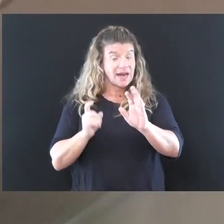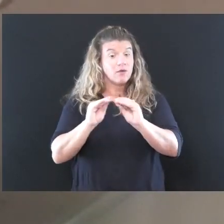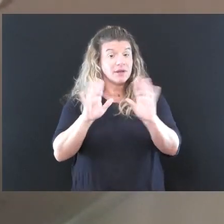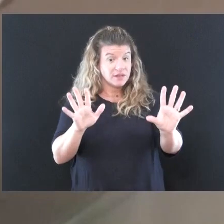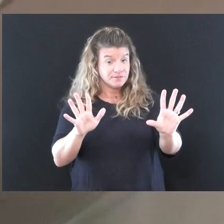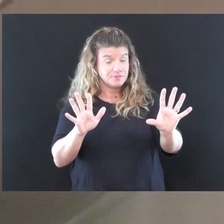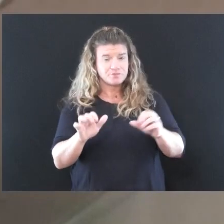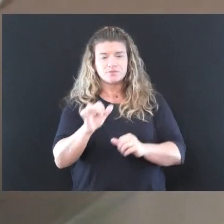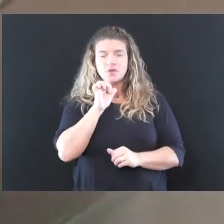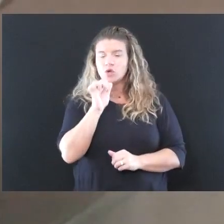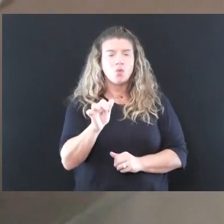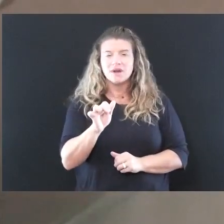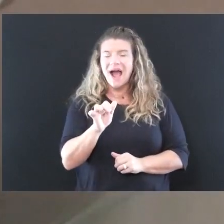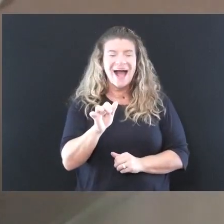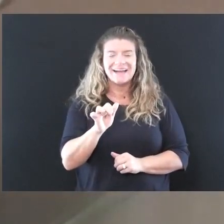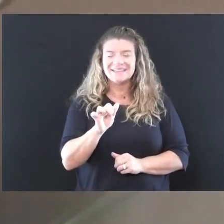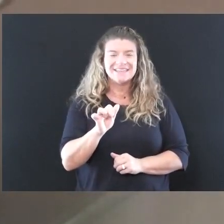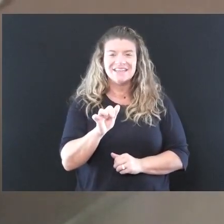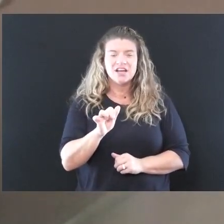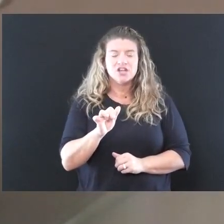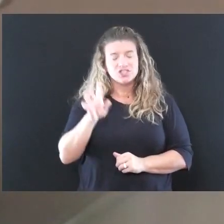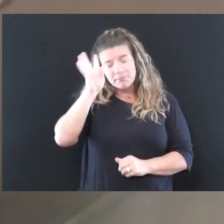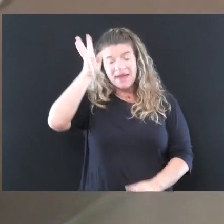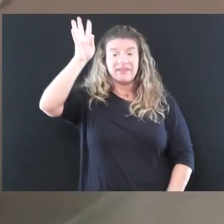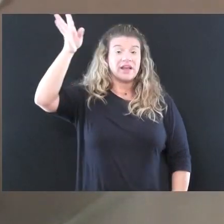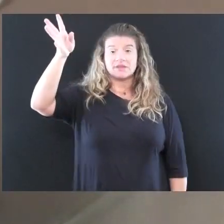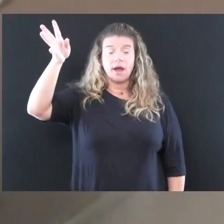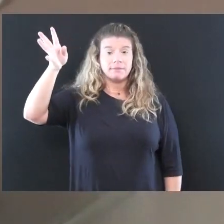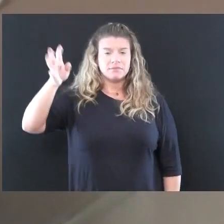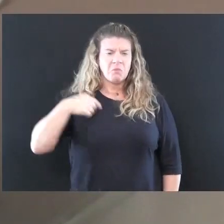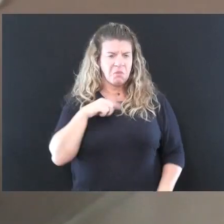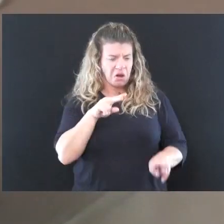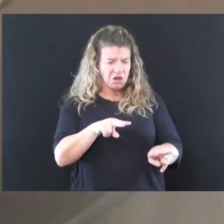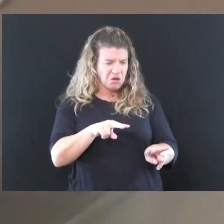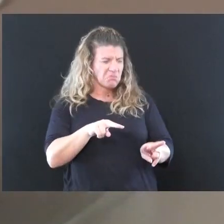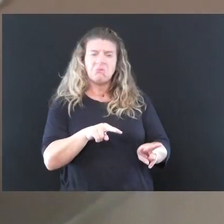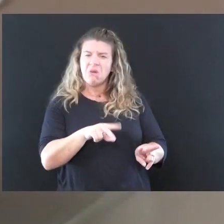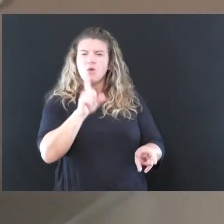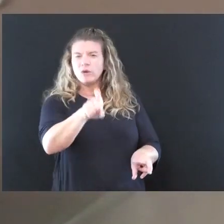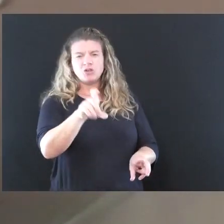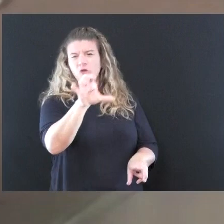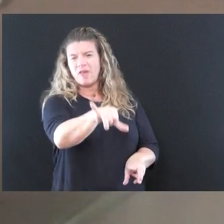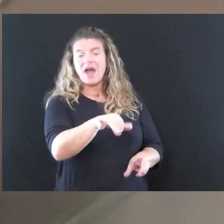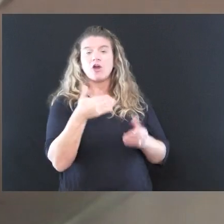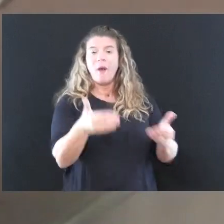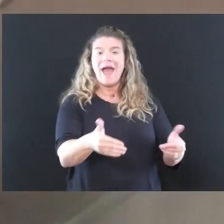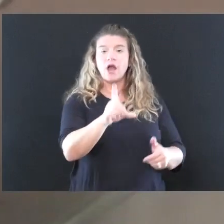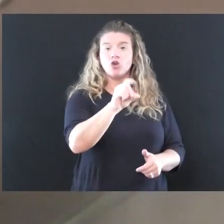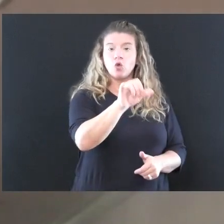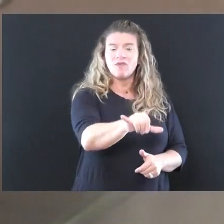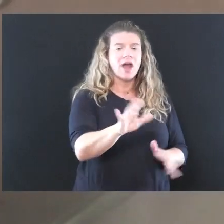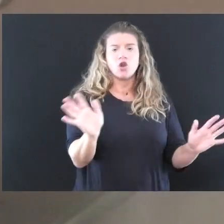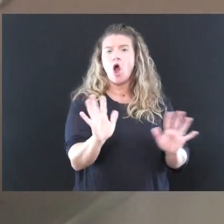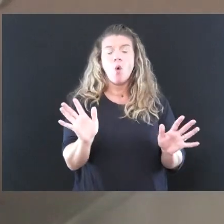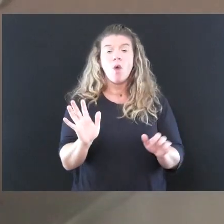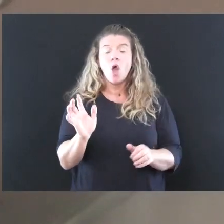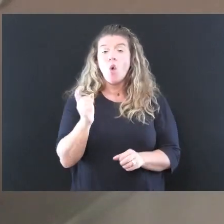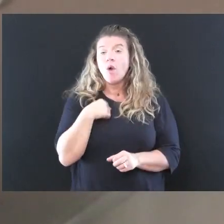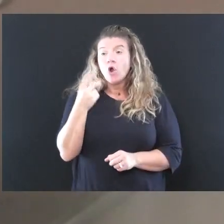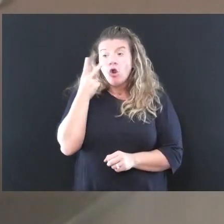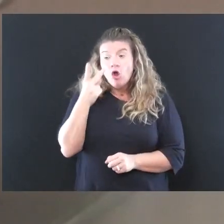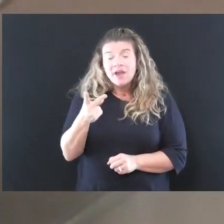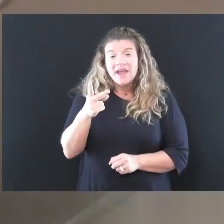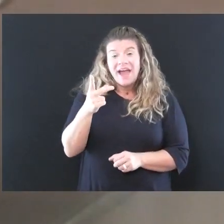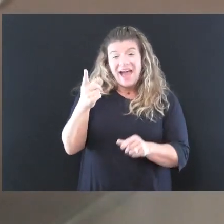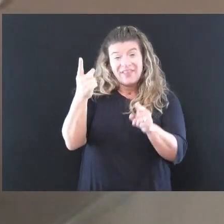we're not just making things up based on what we think should happen. We're really looking at the accuracy